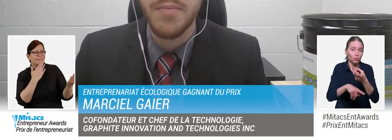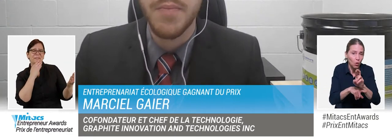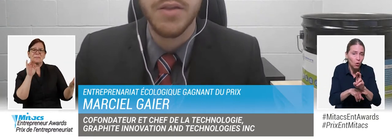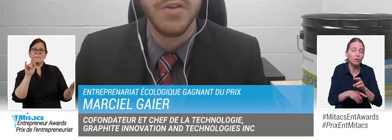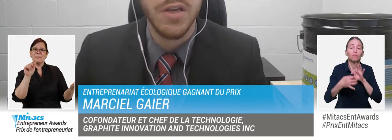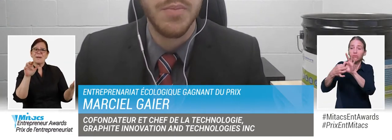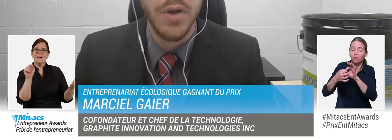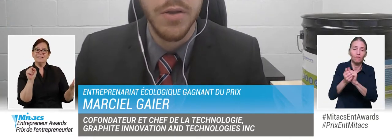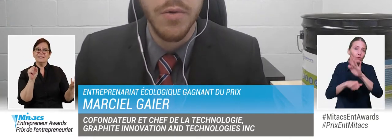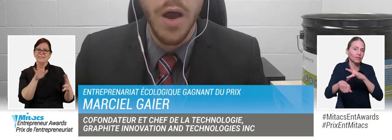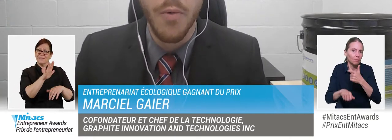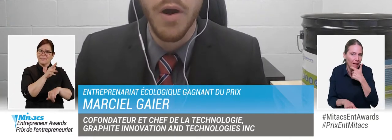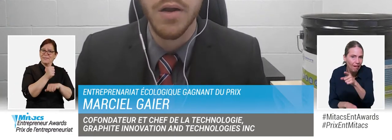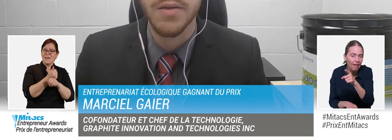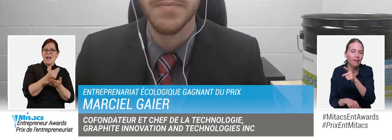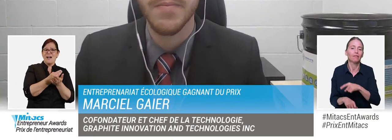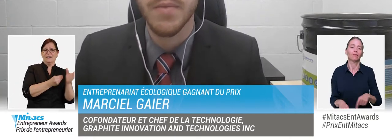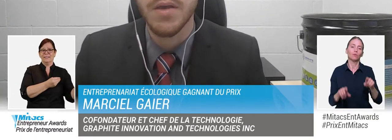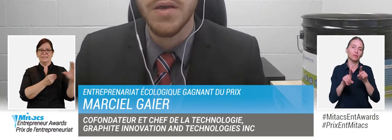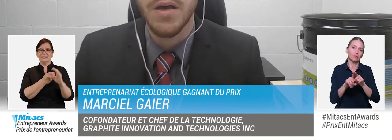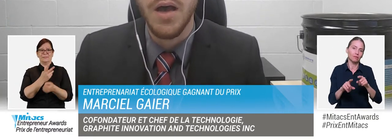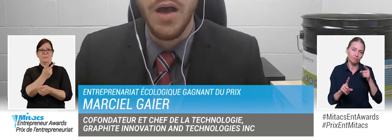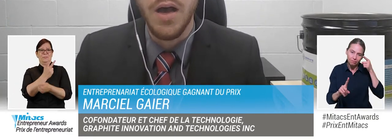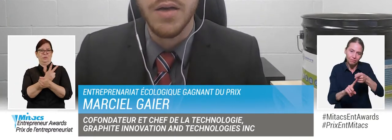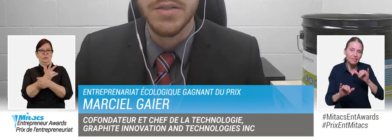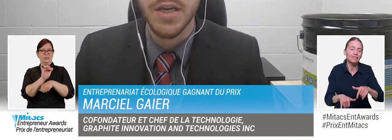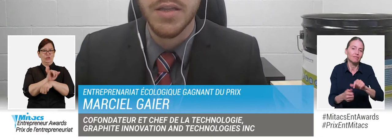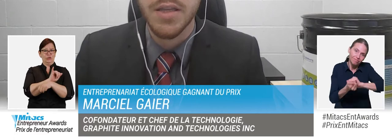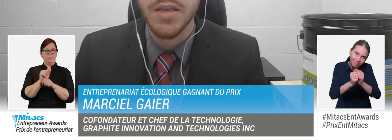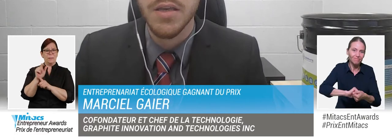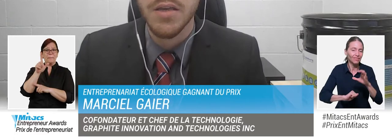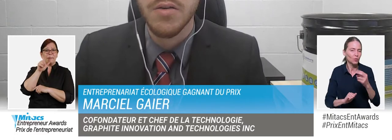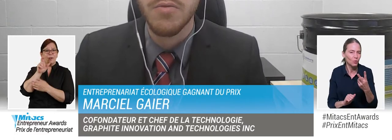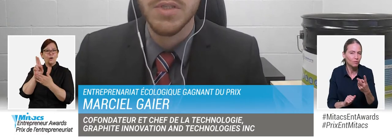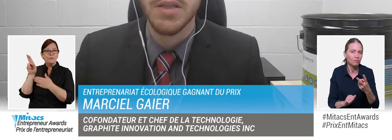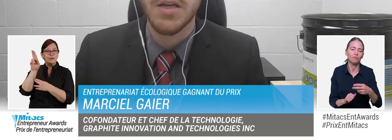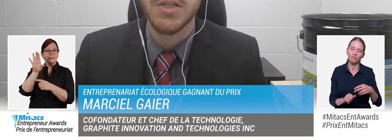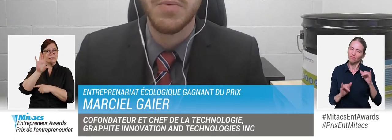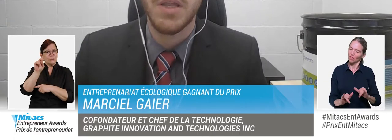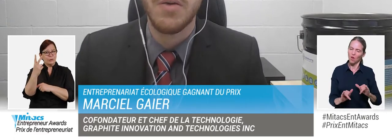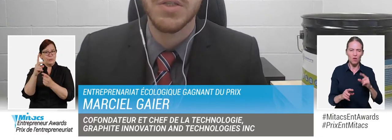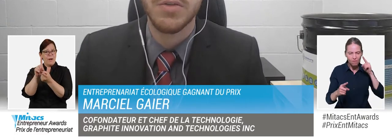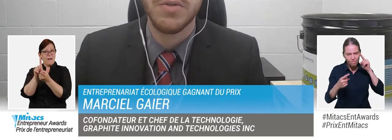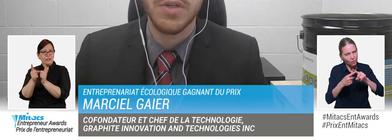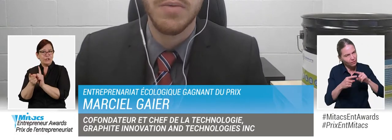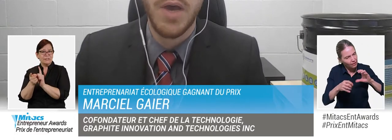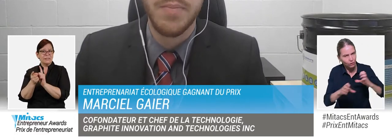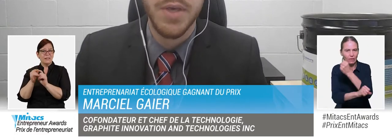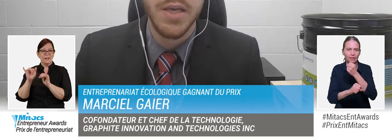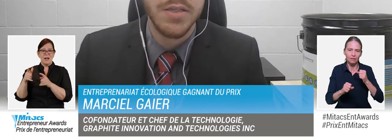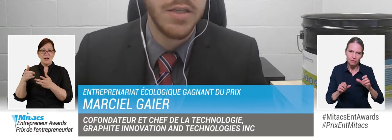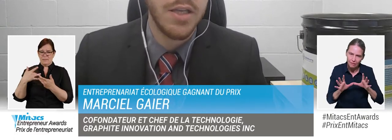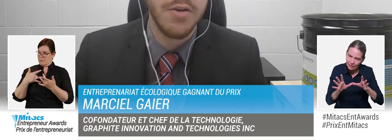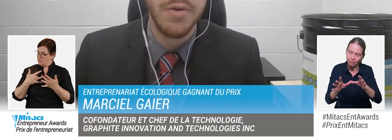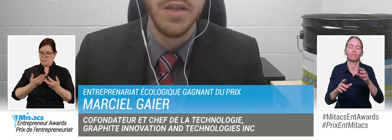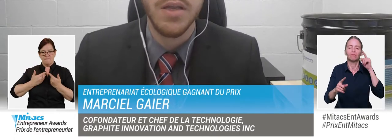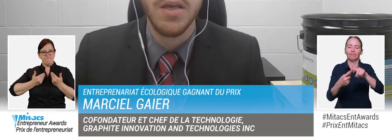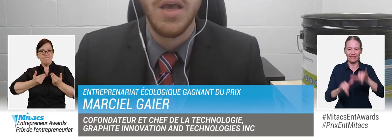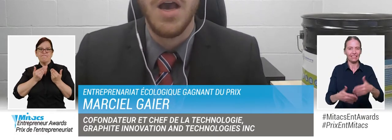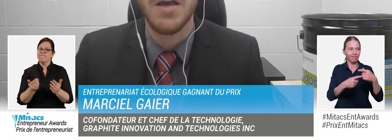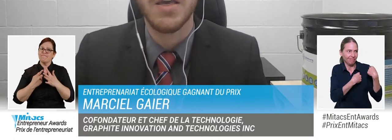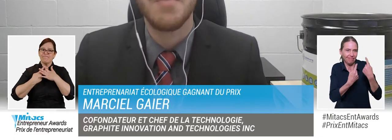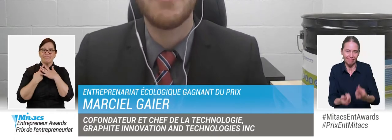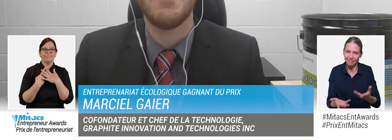2021 Environmental Entrepreneur Award. GIT was launched when I was conducting my PhD